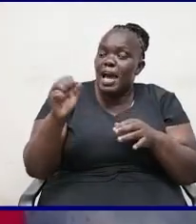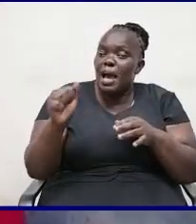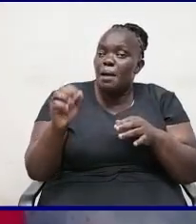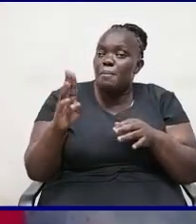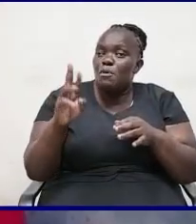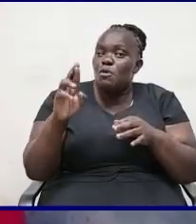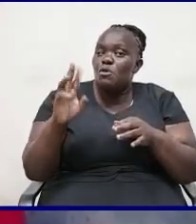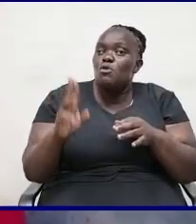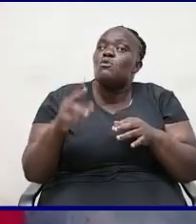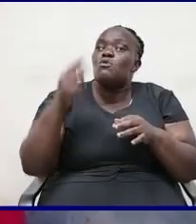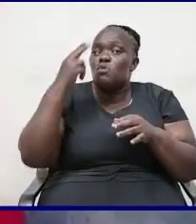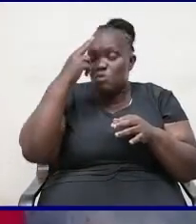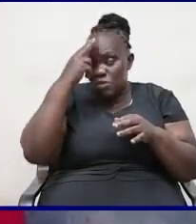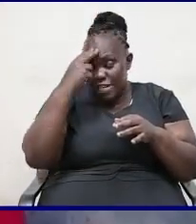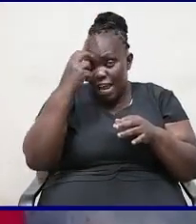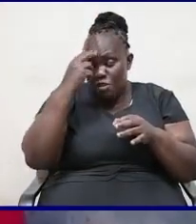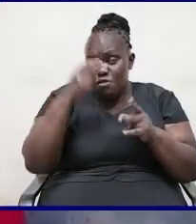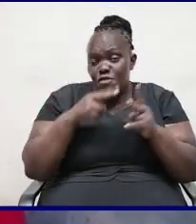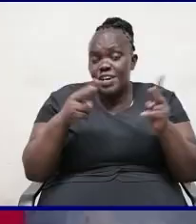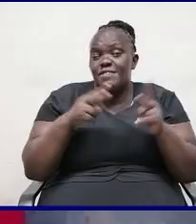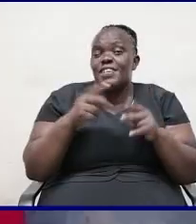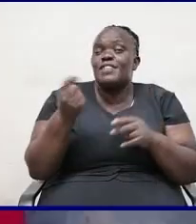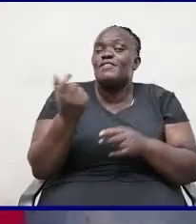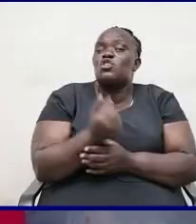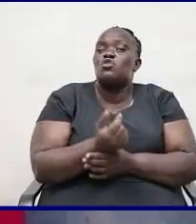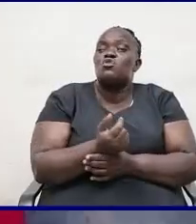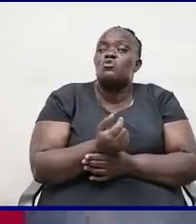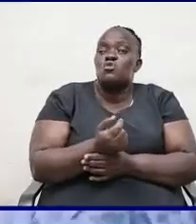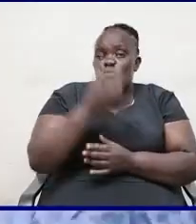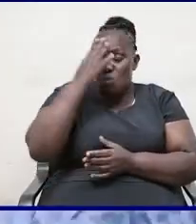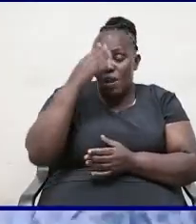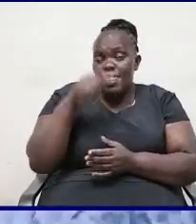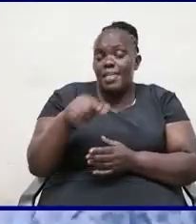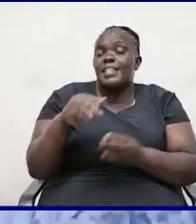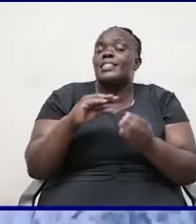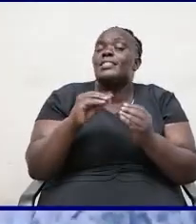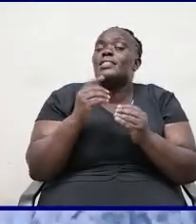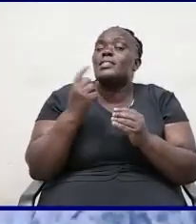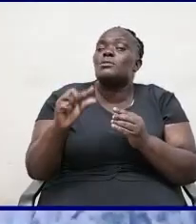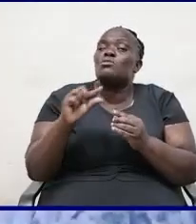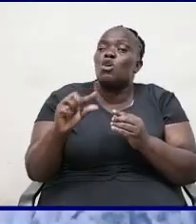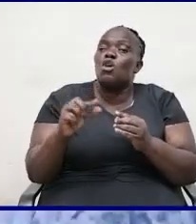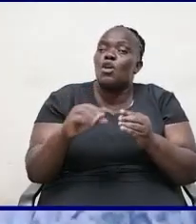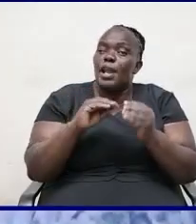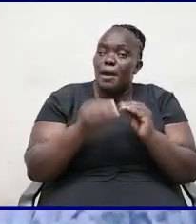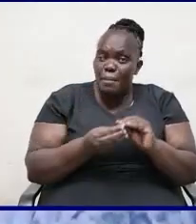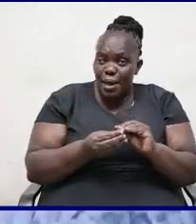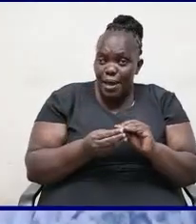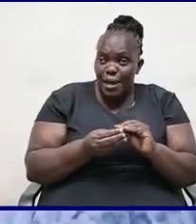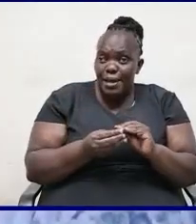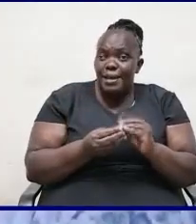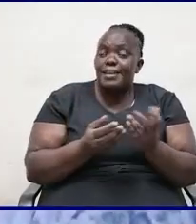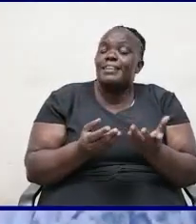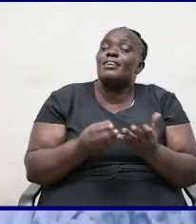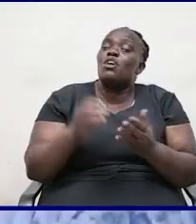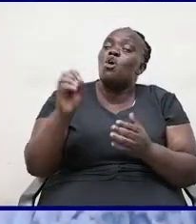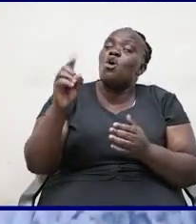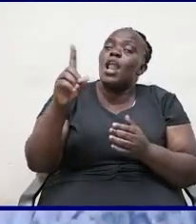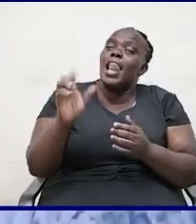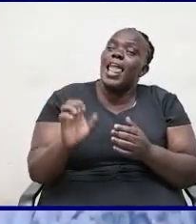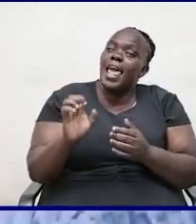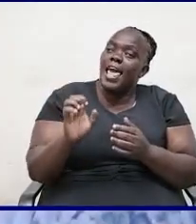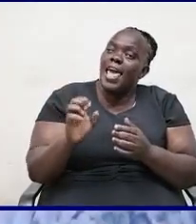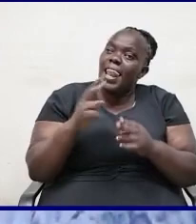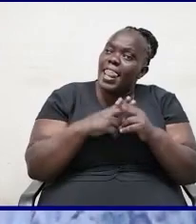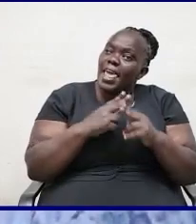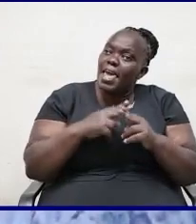Samburu, Kajiado, Narok, and there were very, very few. Okay. And because of that small number, personally, I was nicknamed Ole. They were